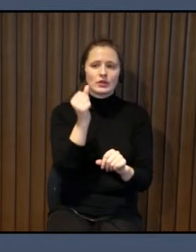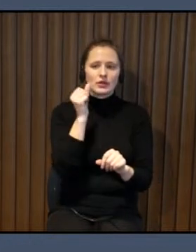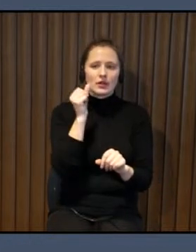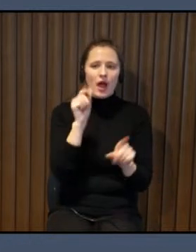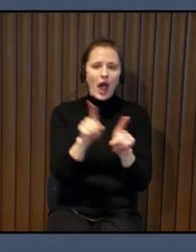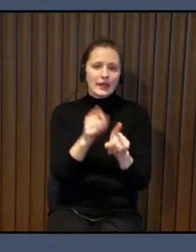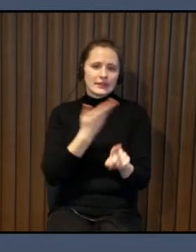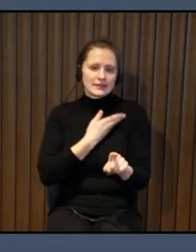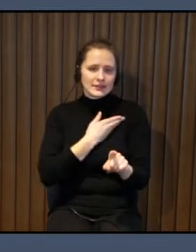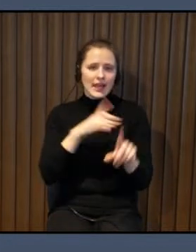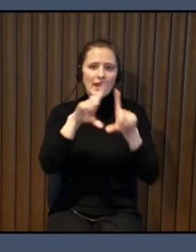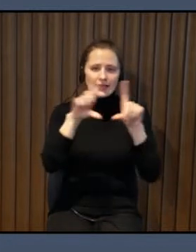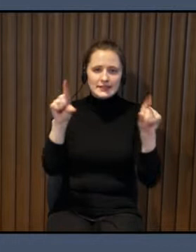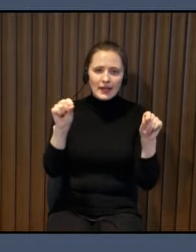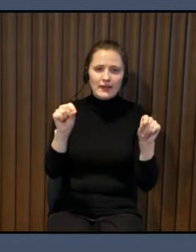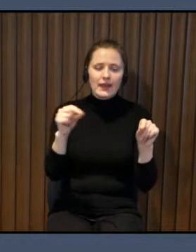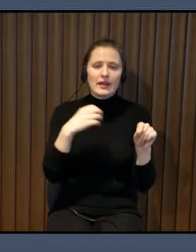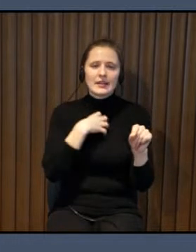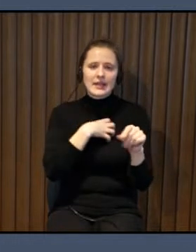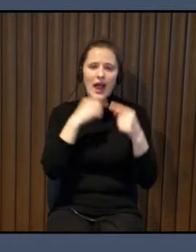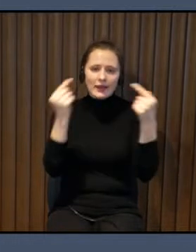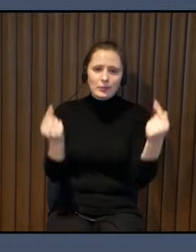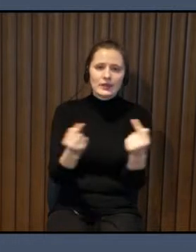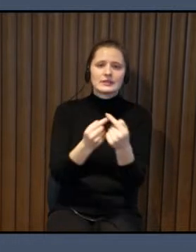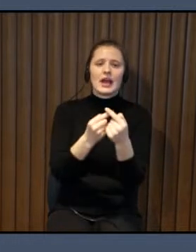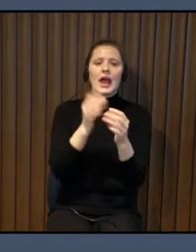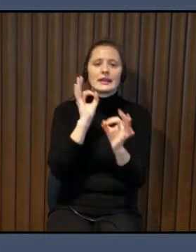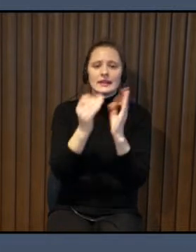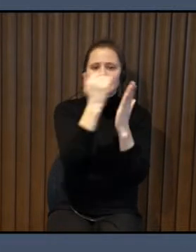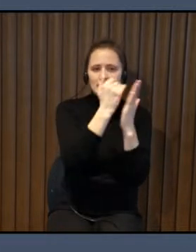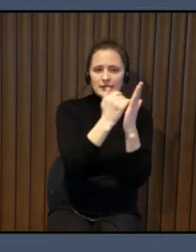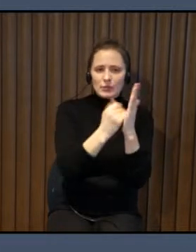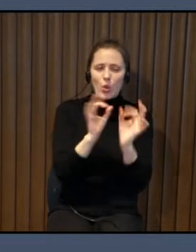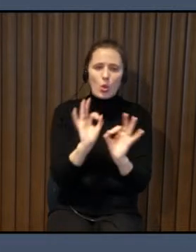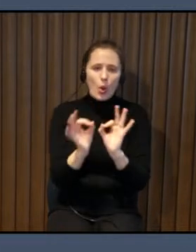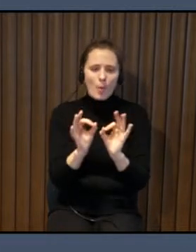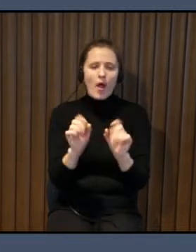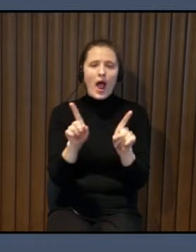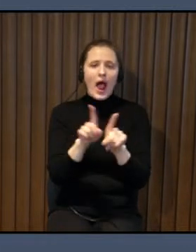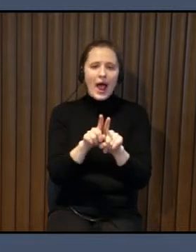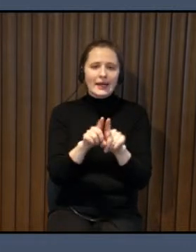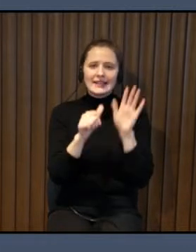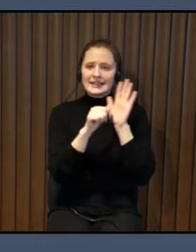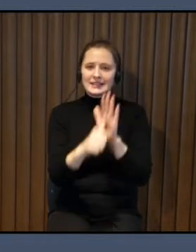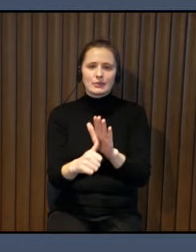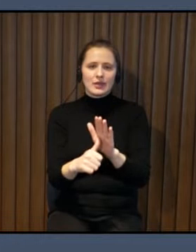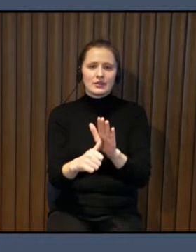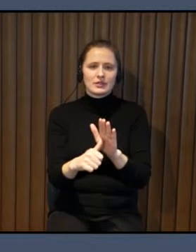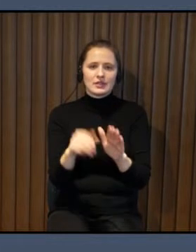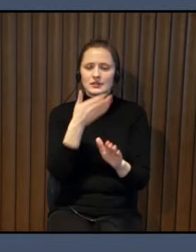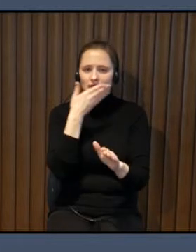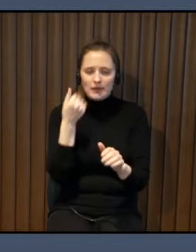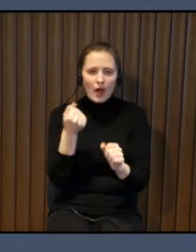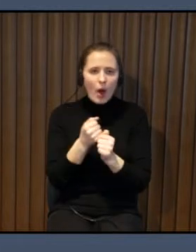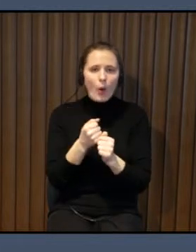should create this reality, namely the discrimination,